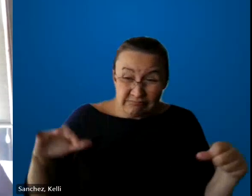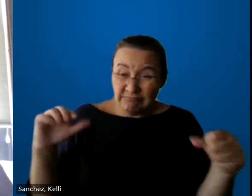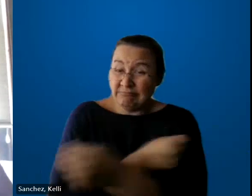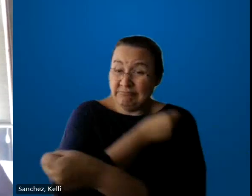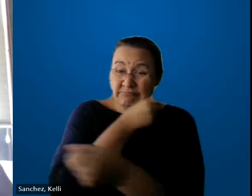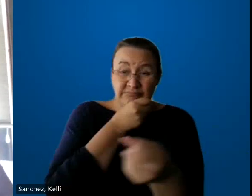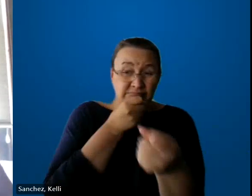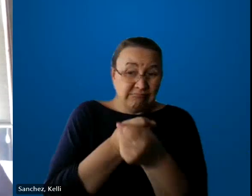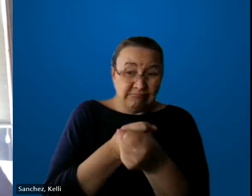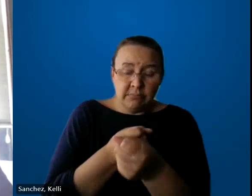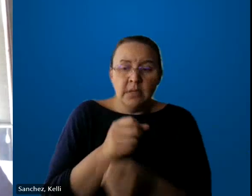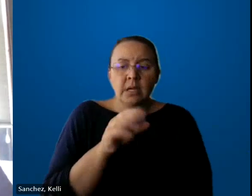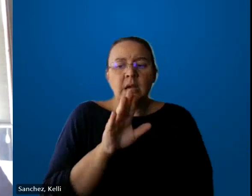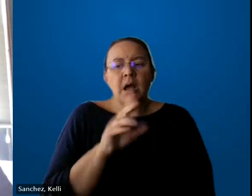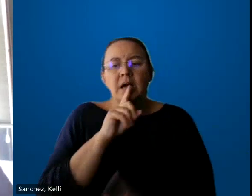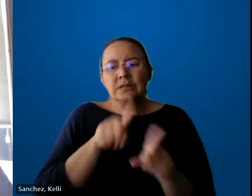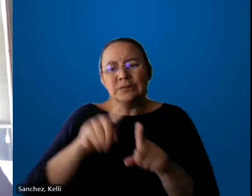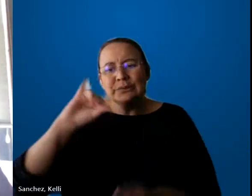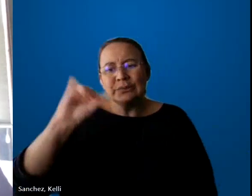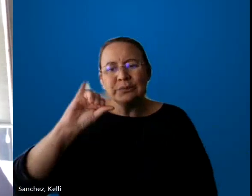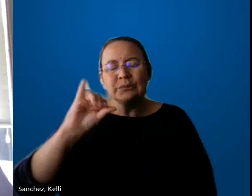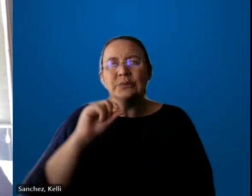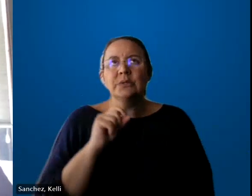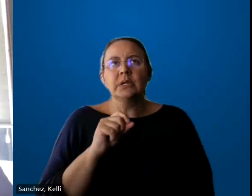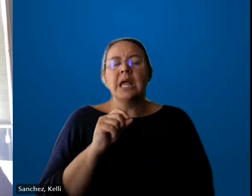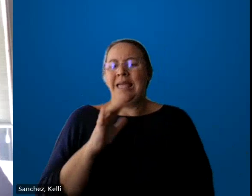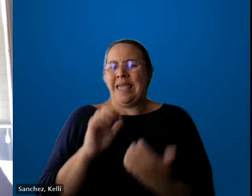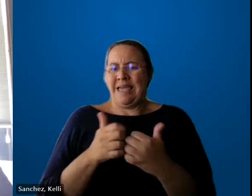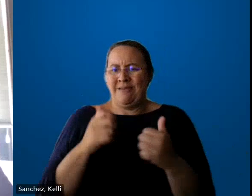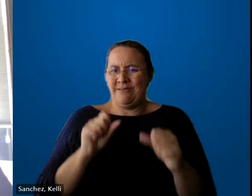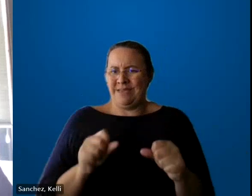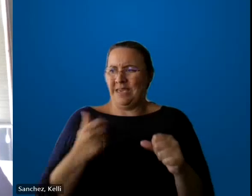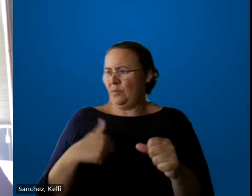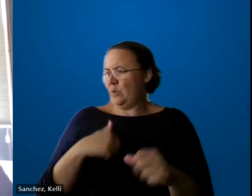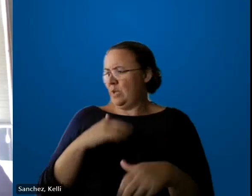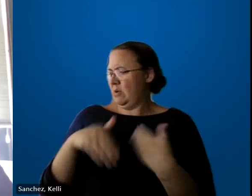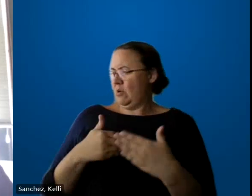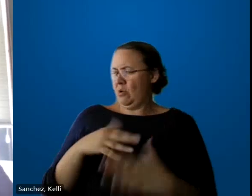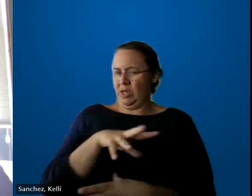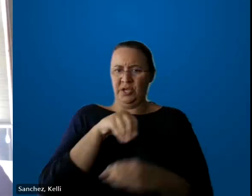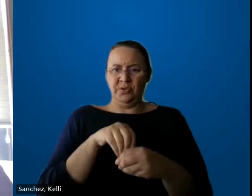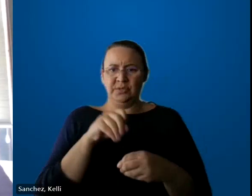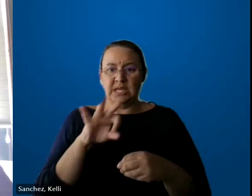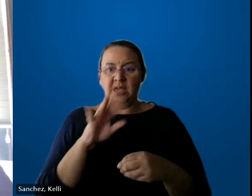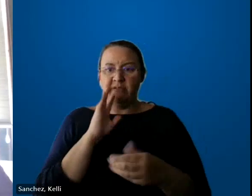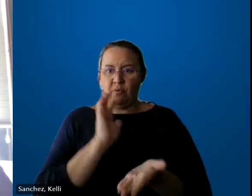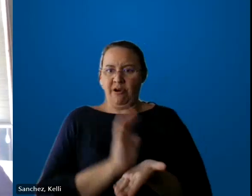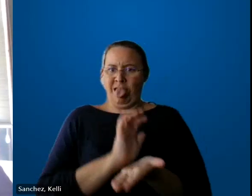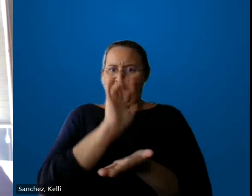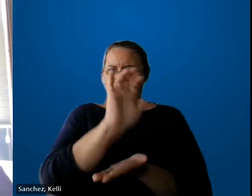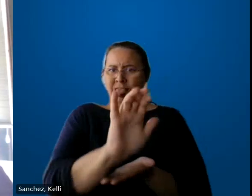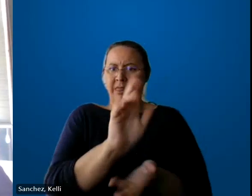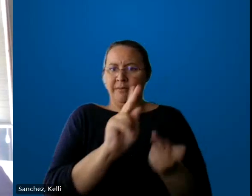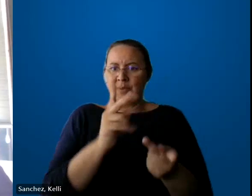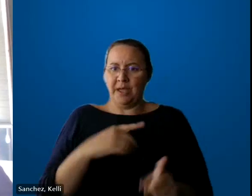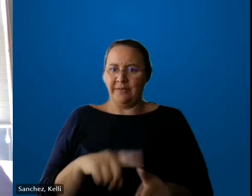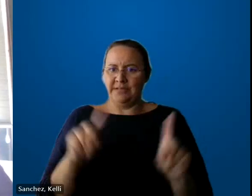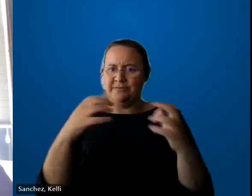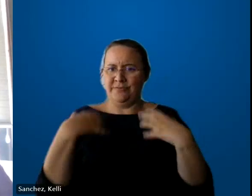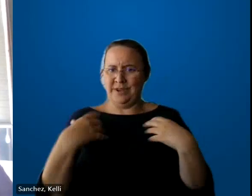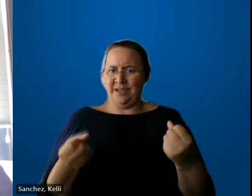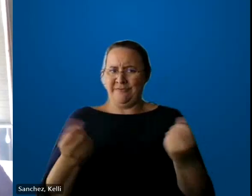said. Another thing is like, how can we be all inclusive if we're excluding people who have a different recovery